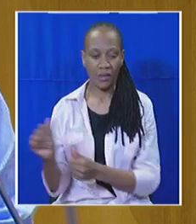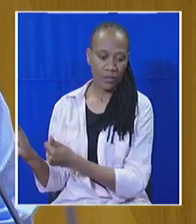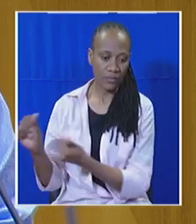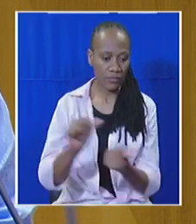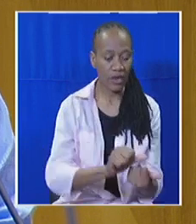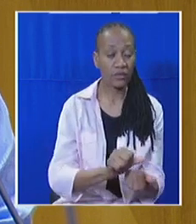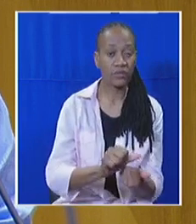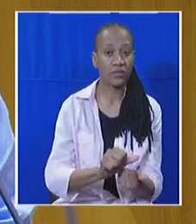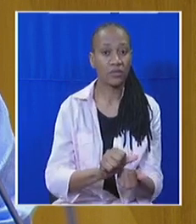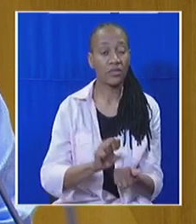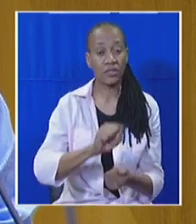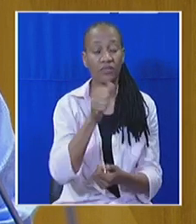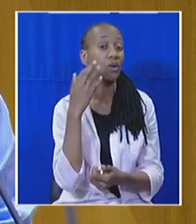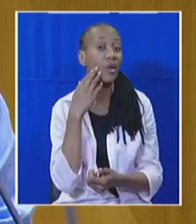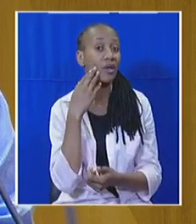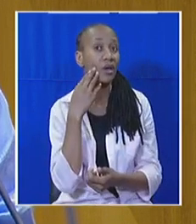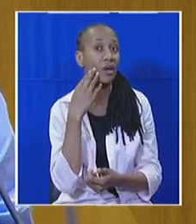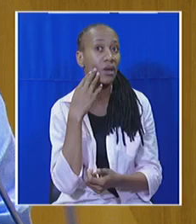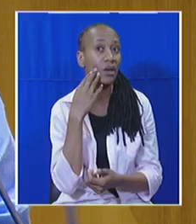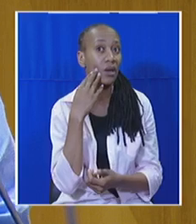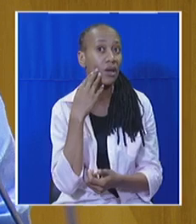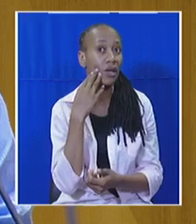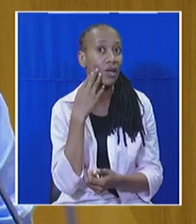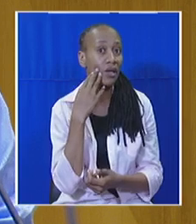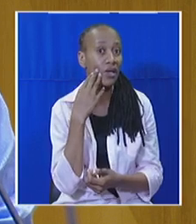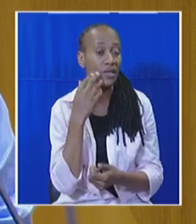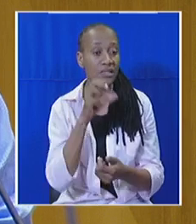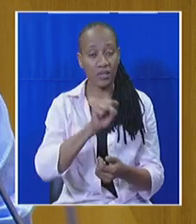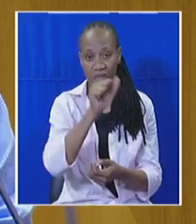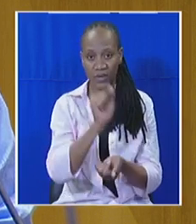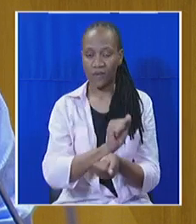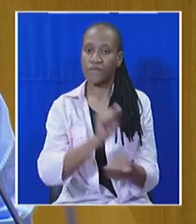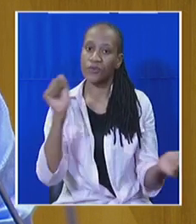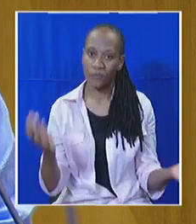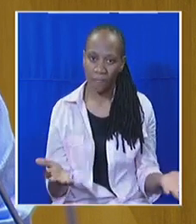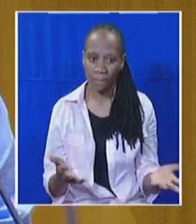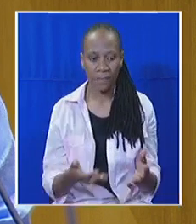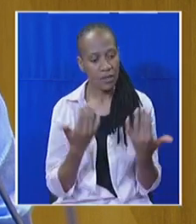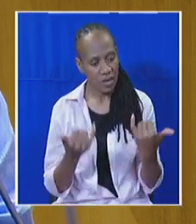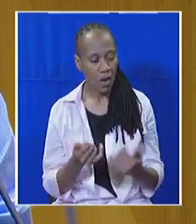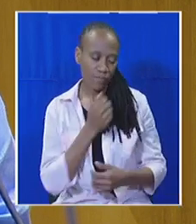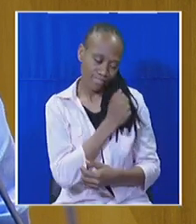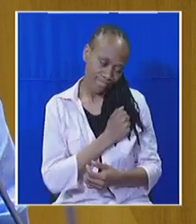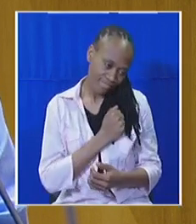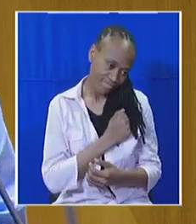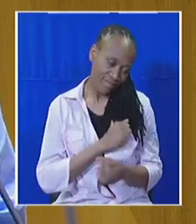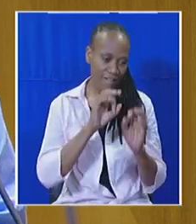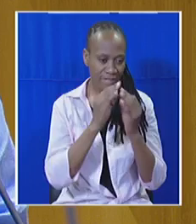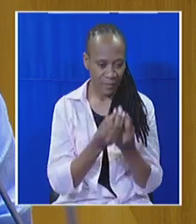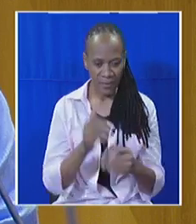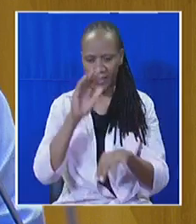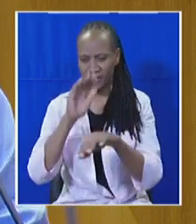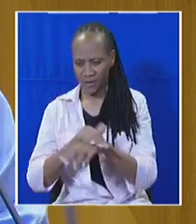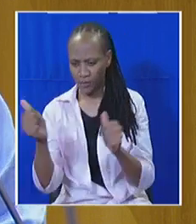the ANC and the SACP were unbanned, and conveys condolences to her family, friends, and comrades. Hambagahle, Comrade